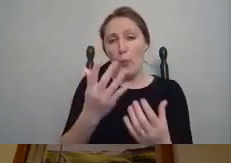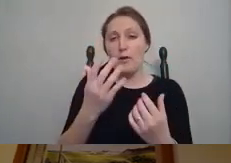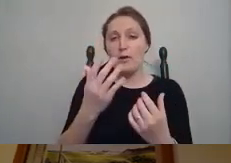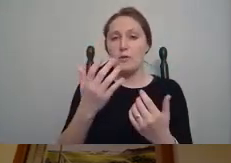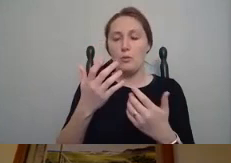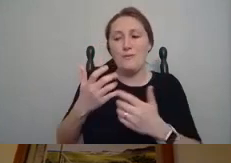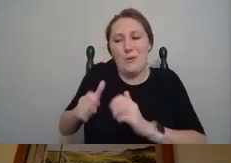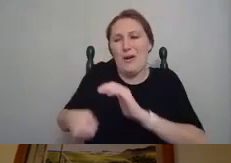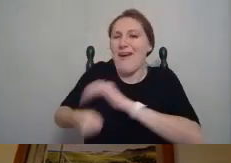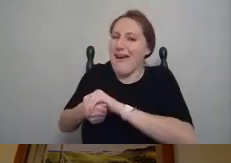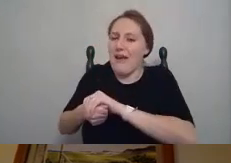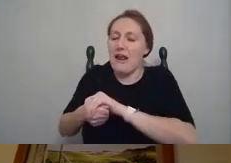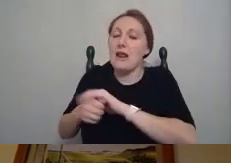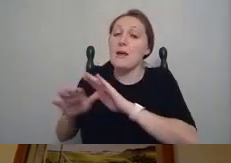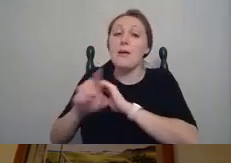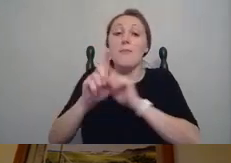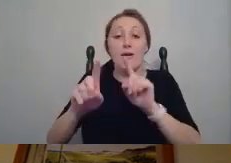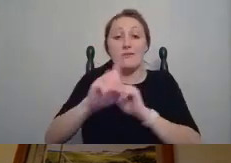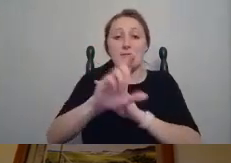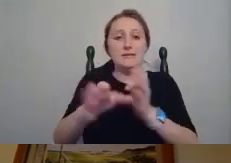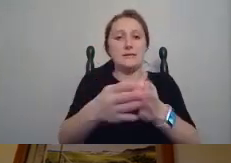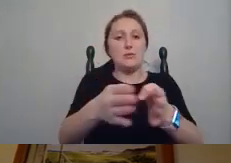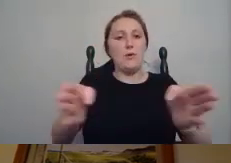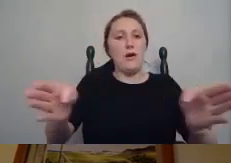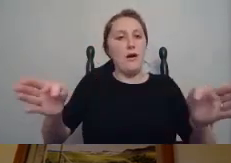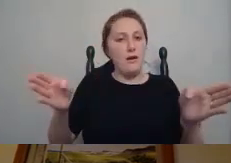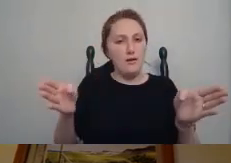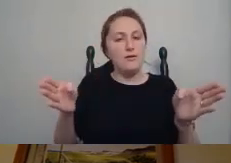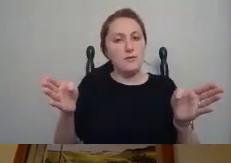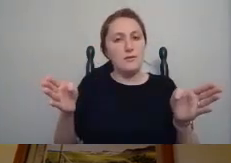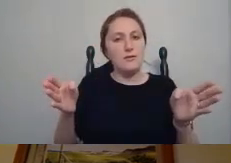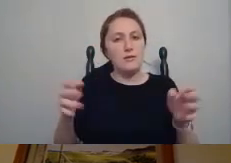it, but district-wide, this was in my principal message, district-wide,